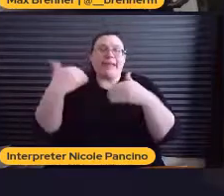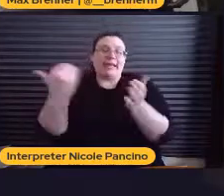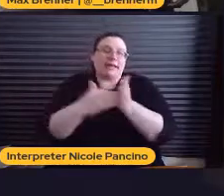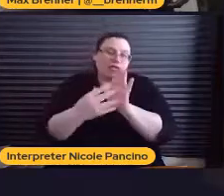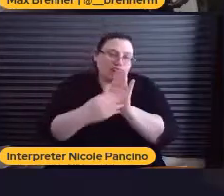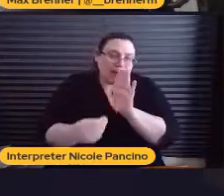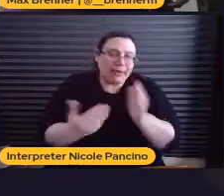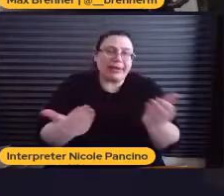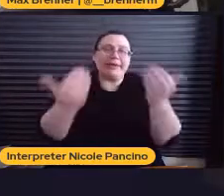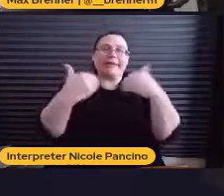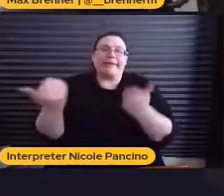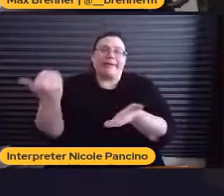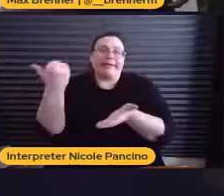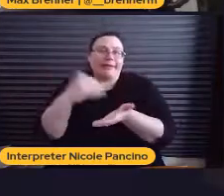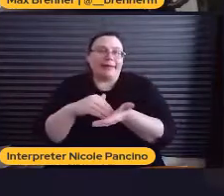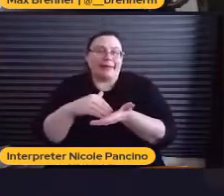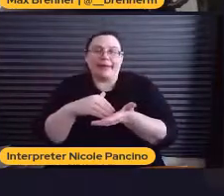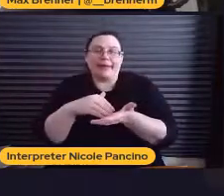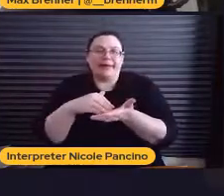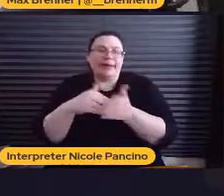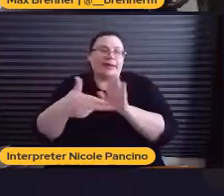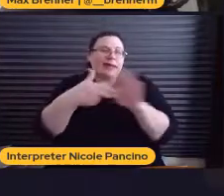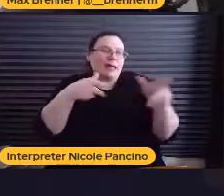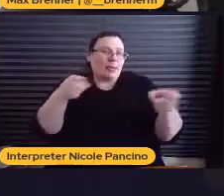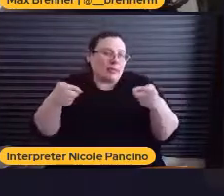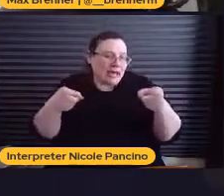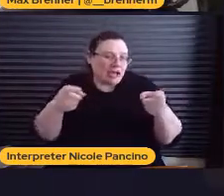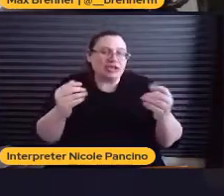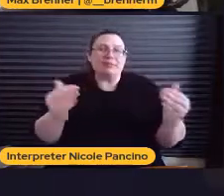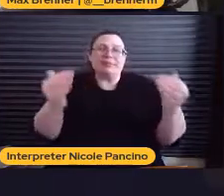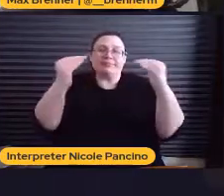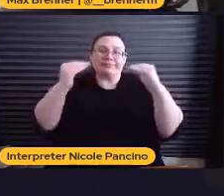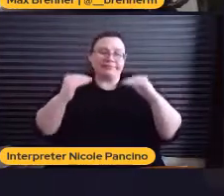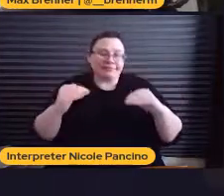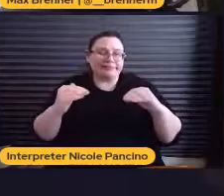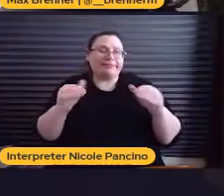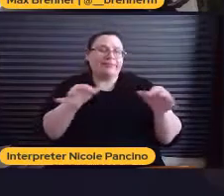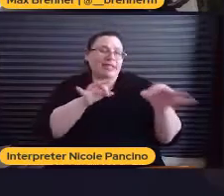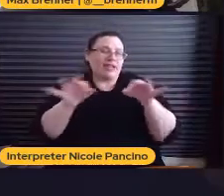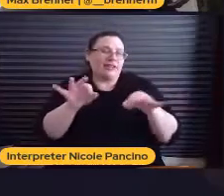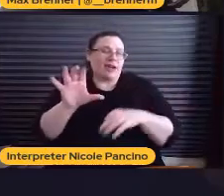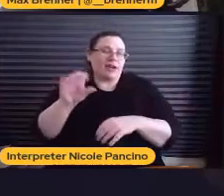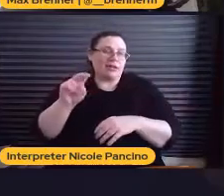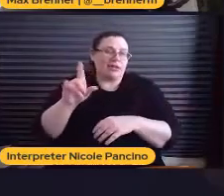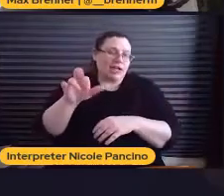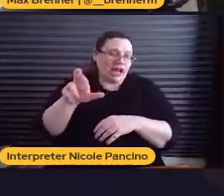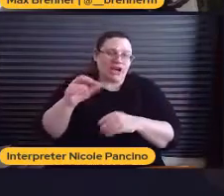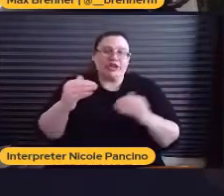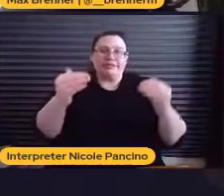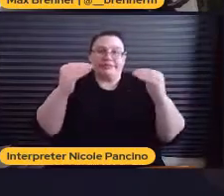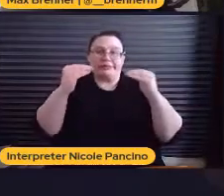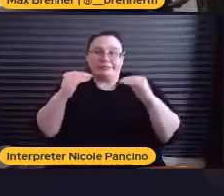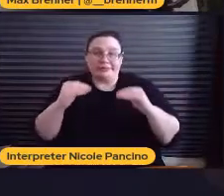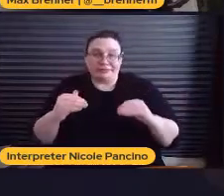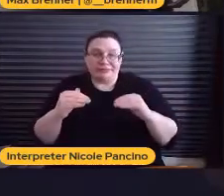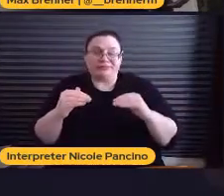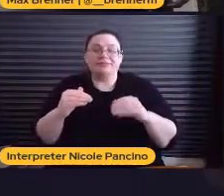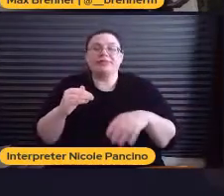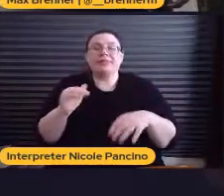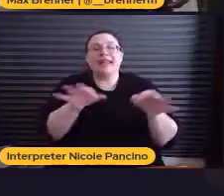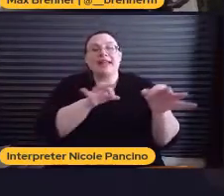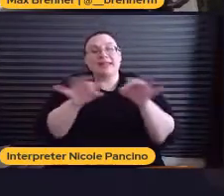We'll do the whole label management, and we define a container. And then we define